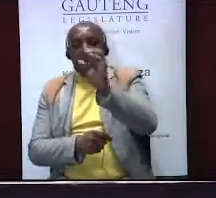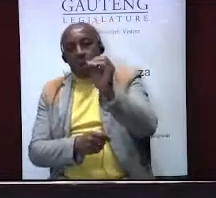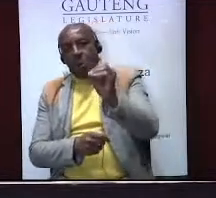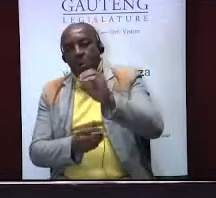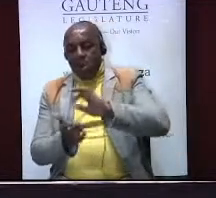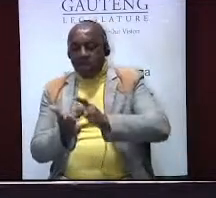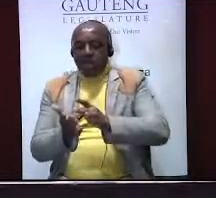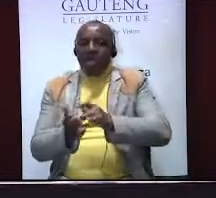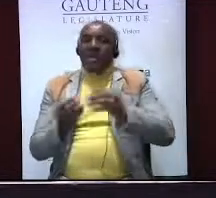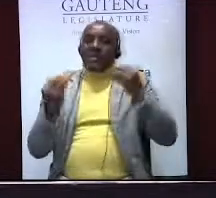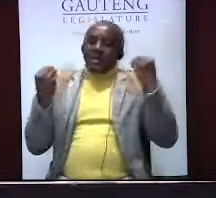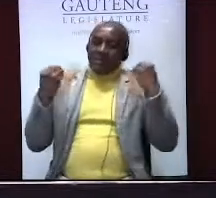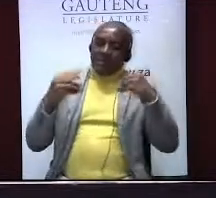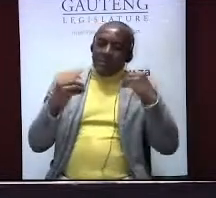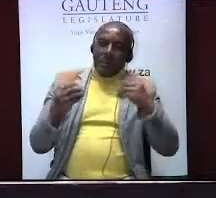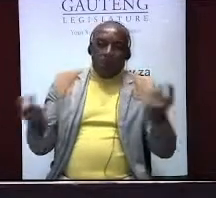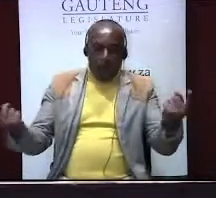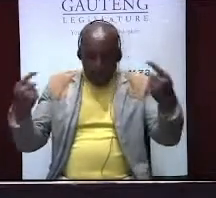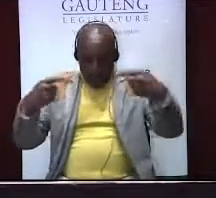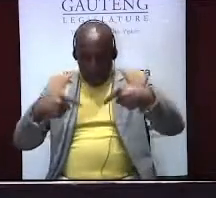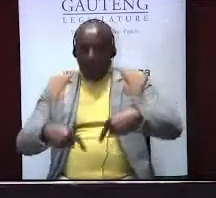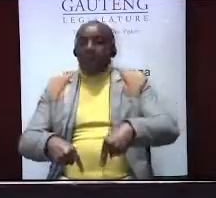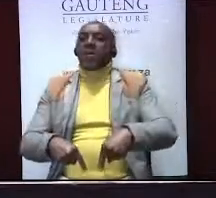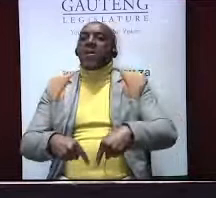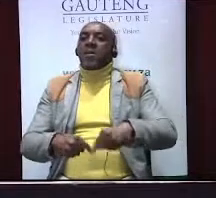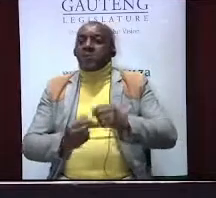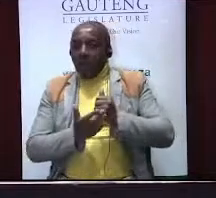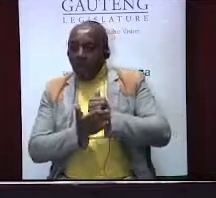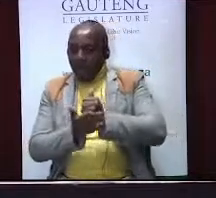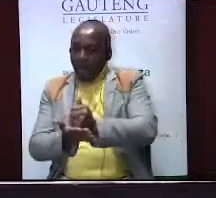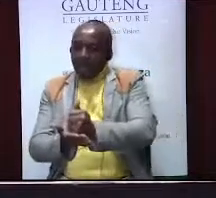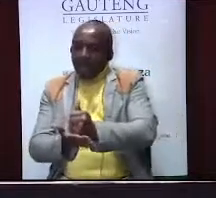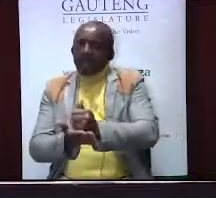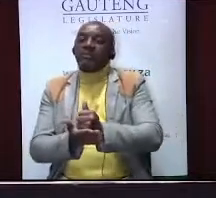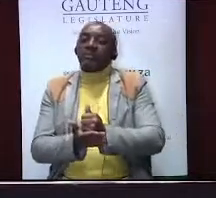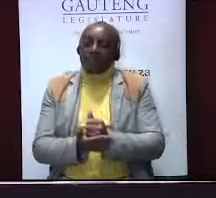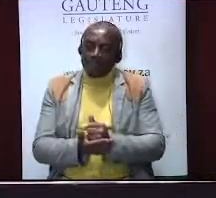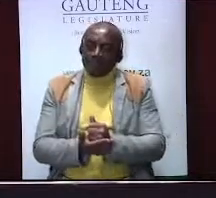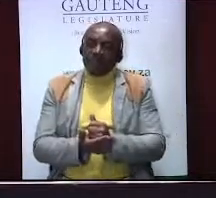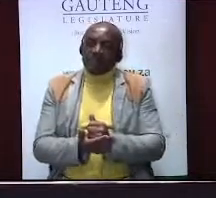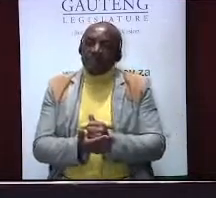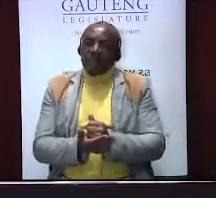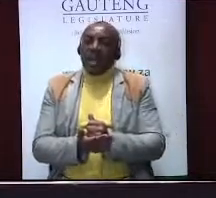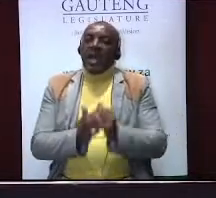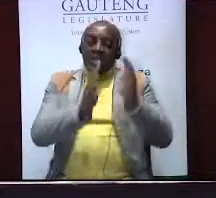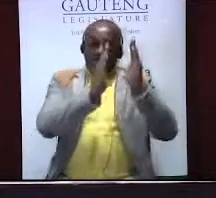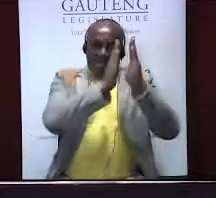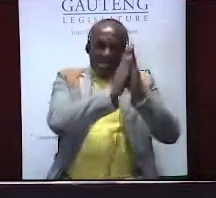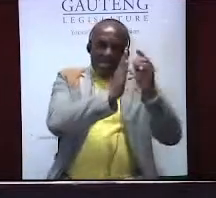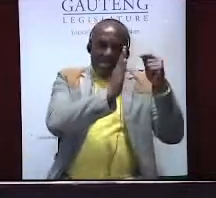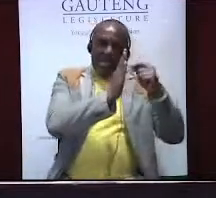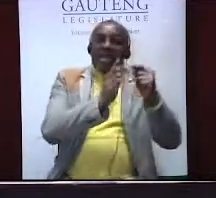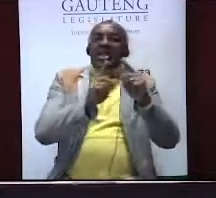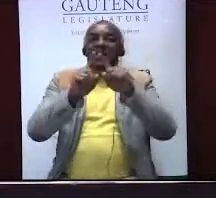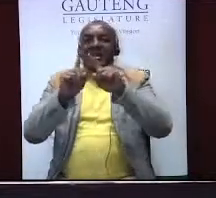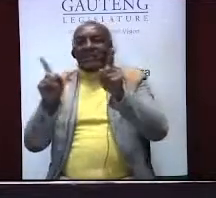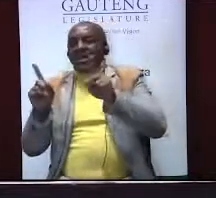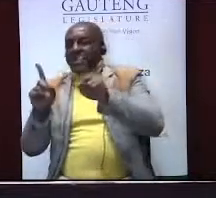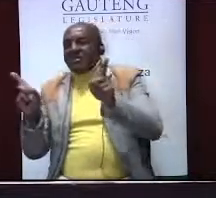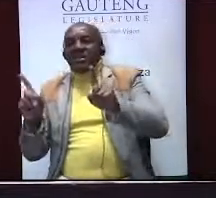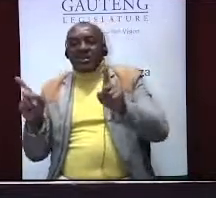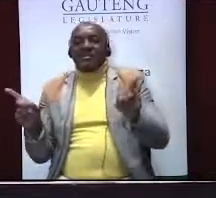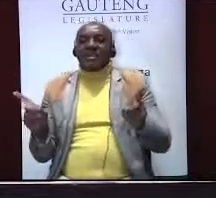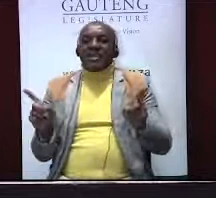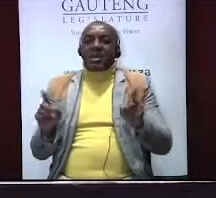the business sector also came into the space to assist in that regard. And churches of different